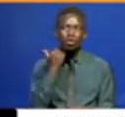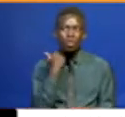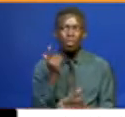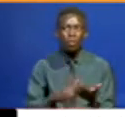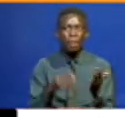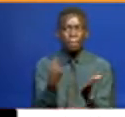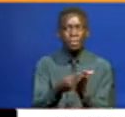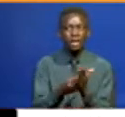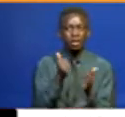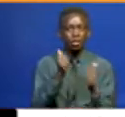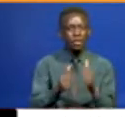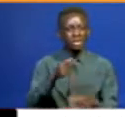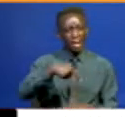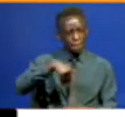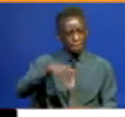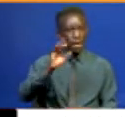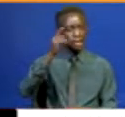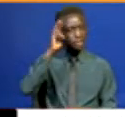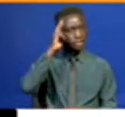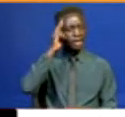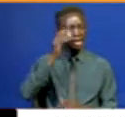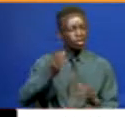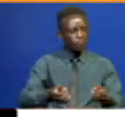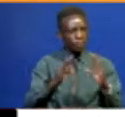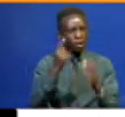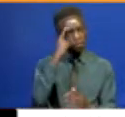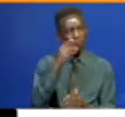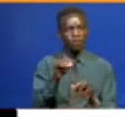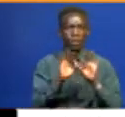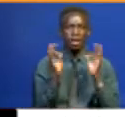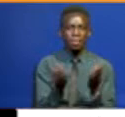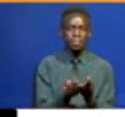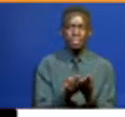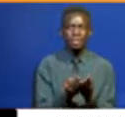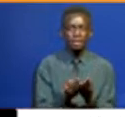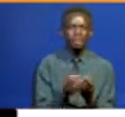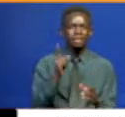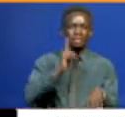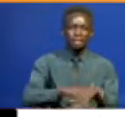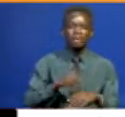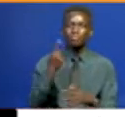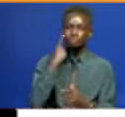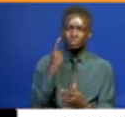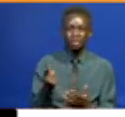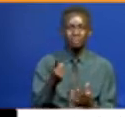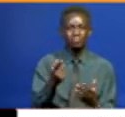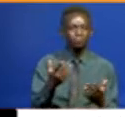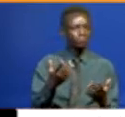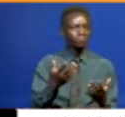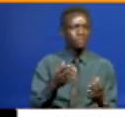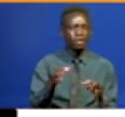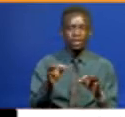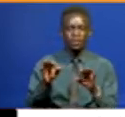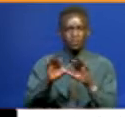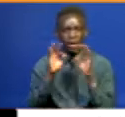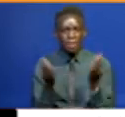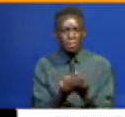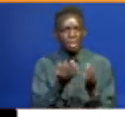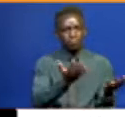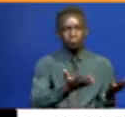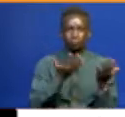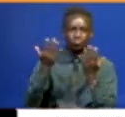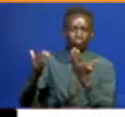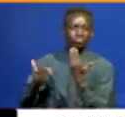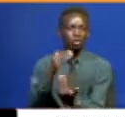family. When they keep taking you to the rehabilitation, another treatment, you are taking the limited finances within your family. So